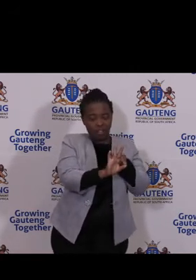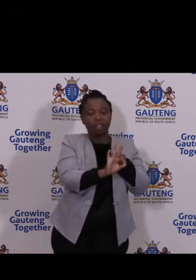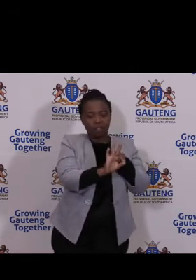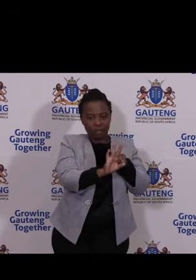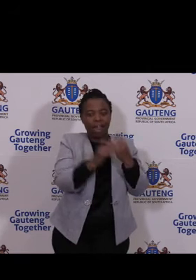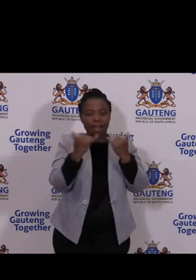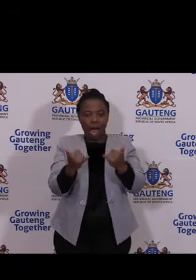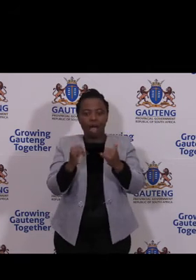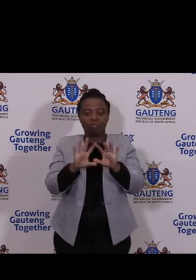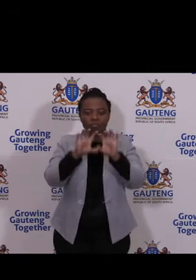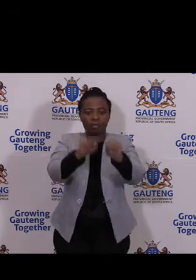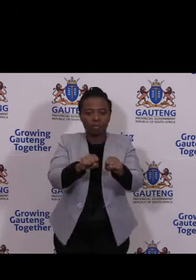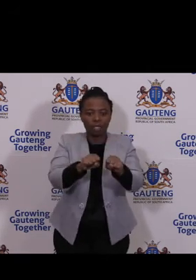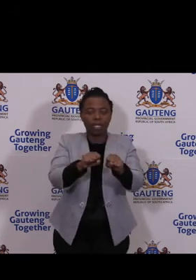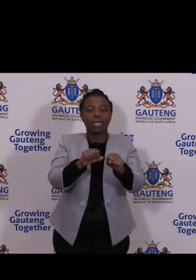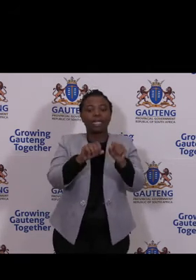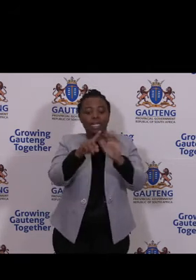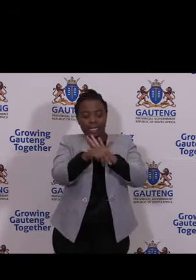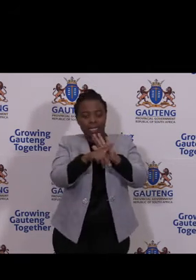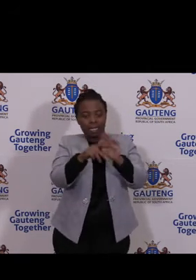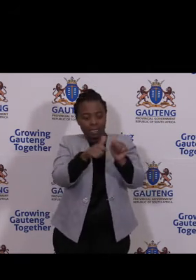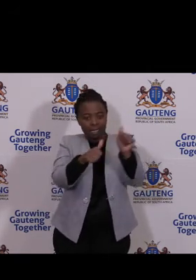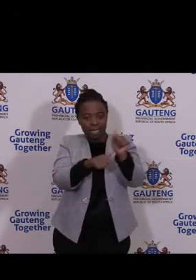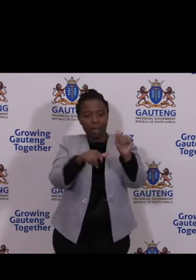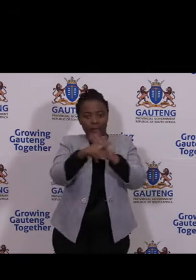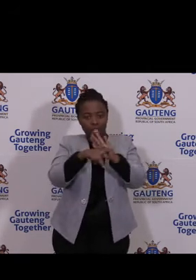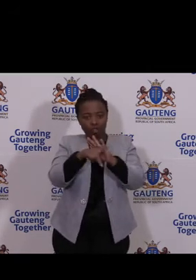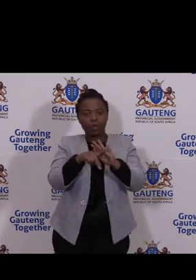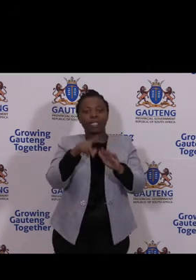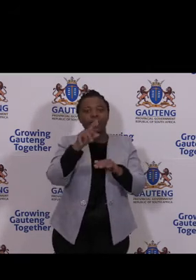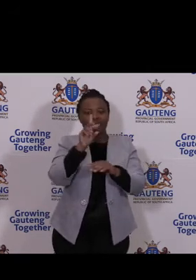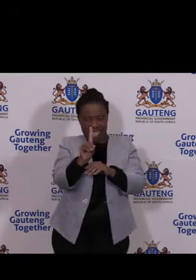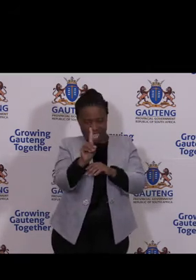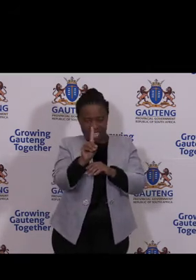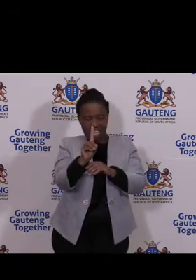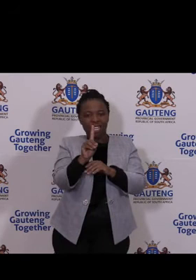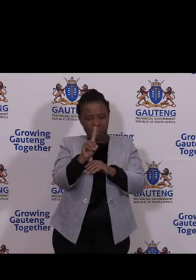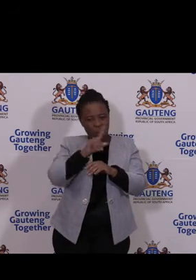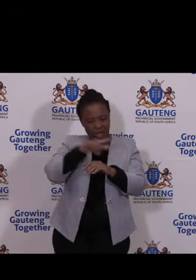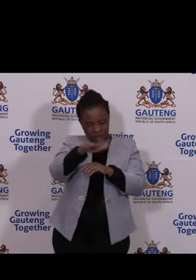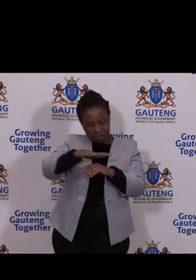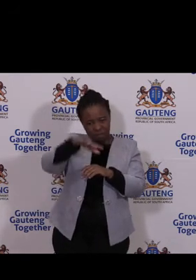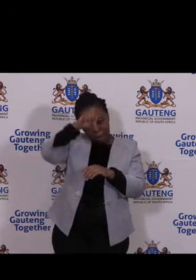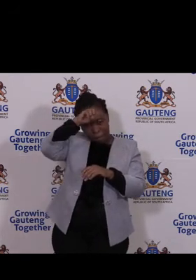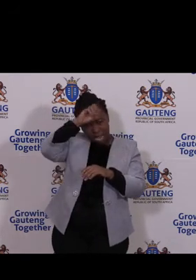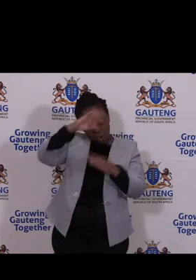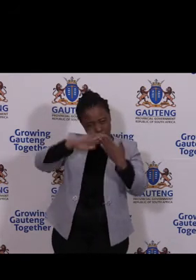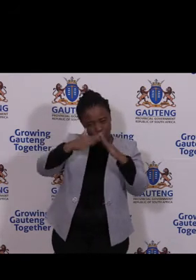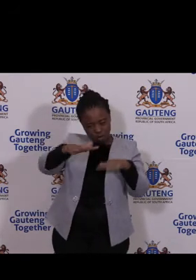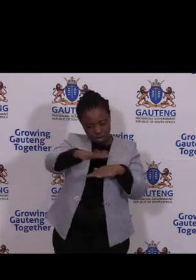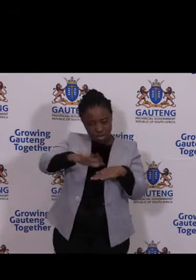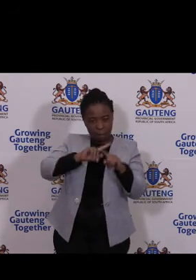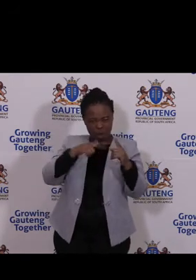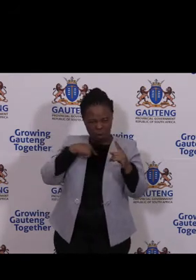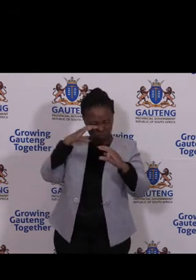sub-district D, which by and large has got a component of the mining community within it, and it's something that we are watching